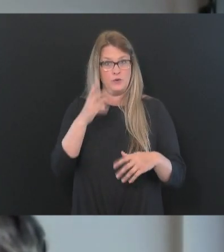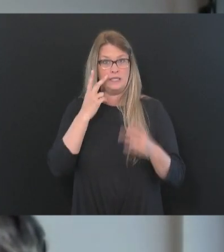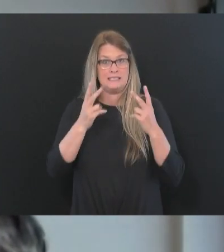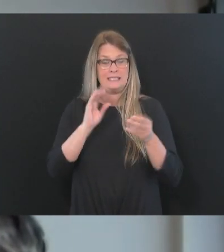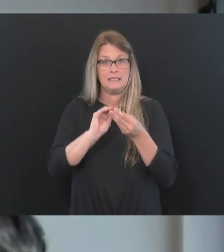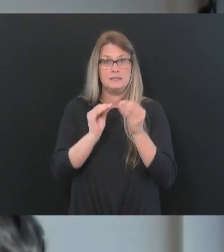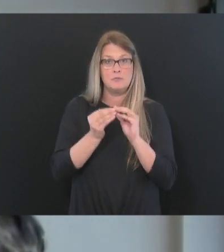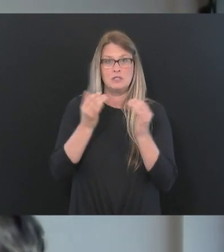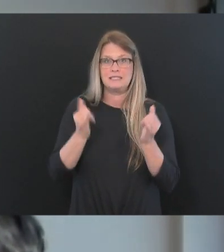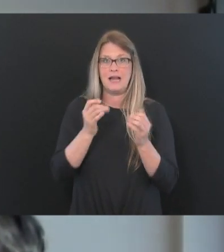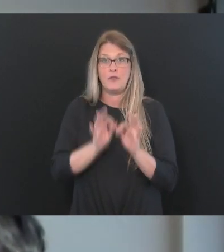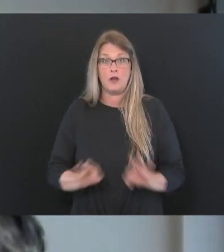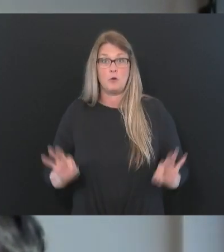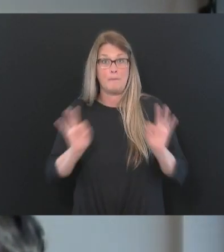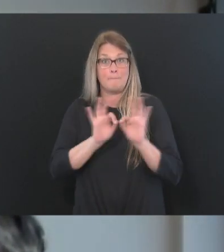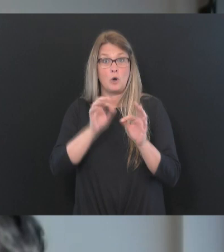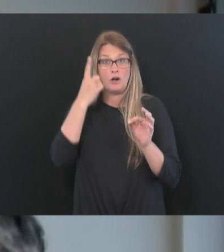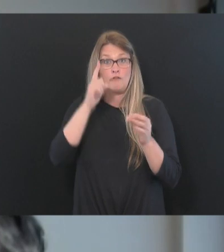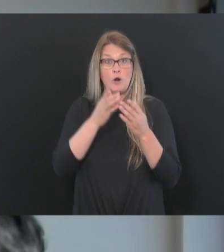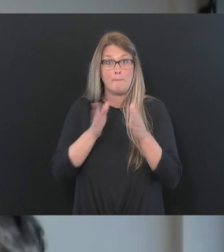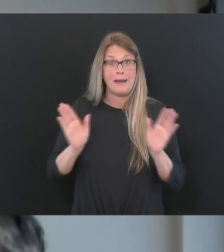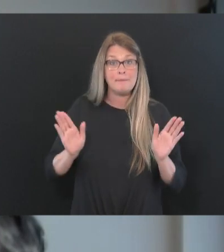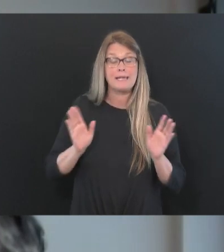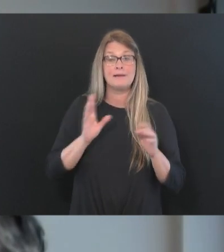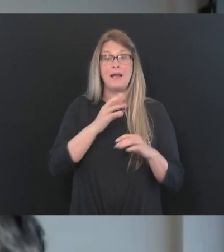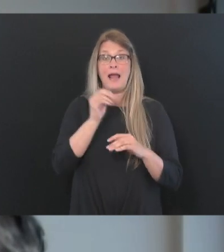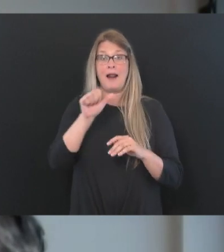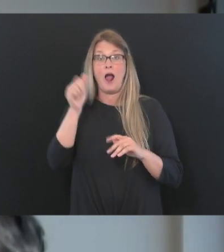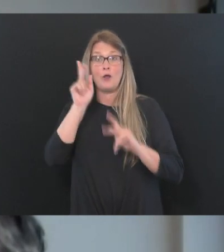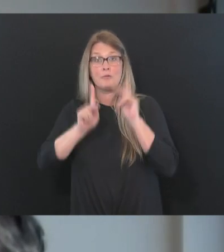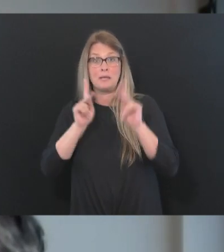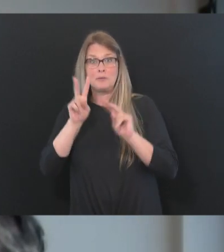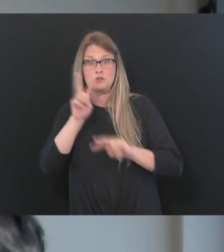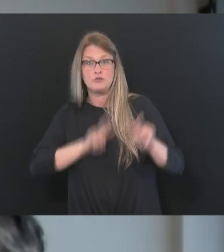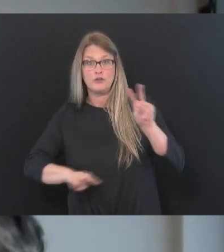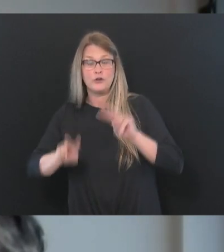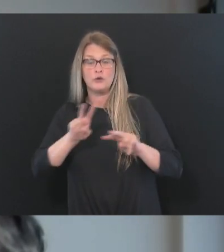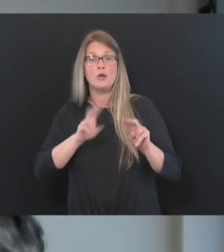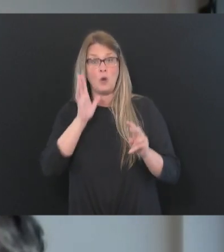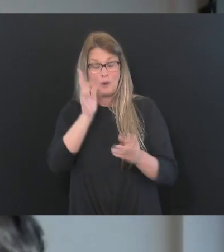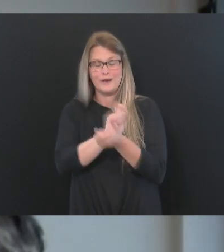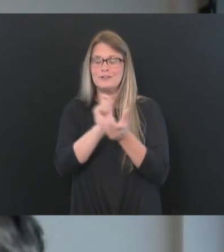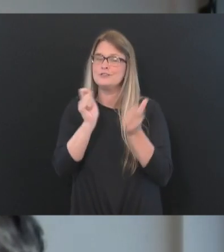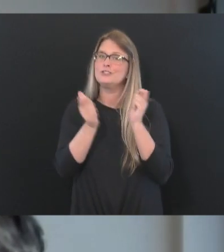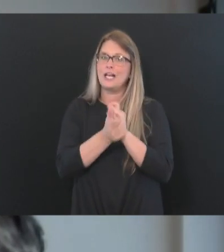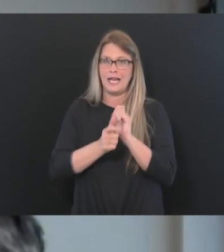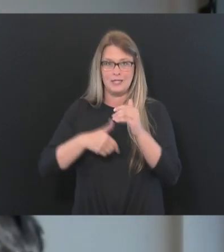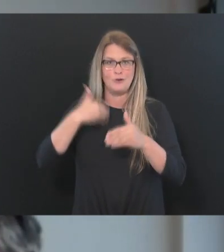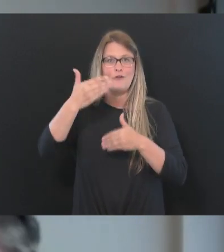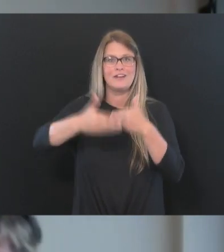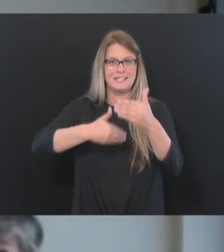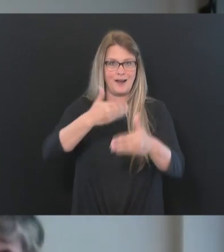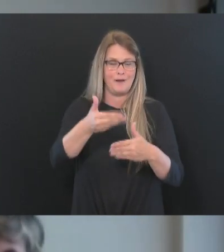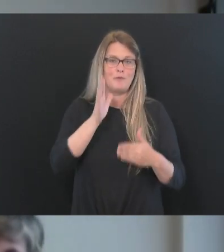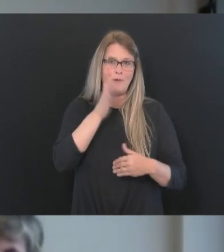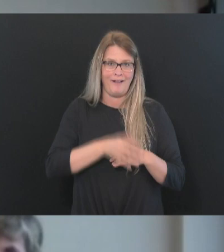that might be important for the public, it might be important for others to see. So it will change over time.